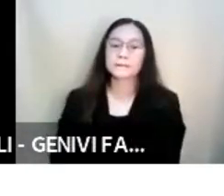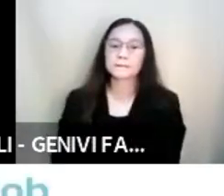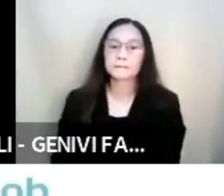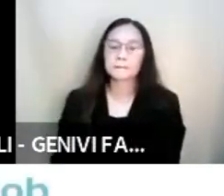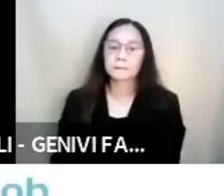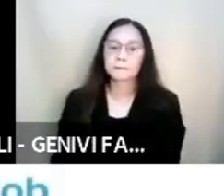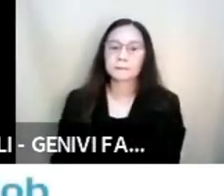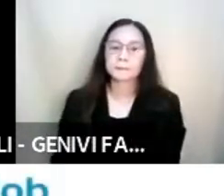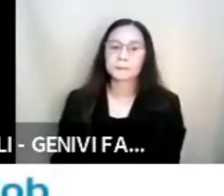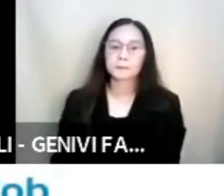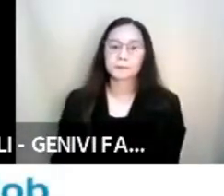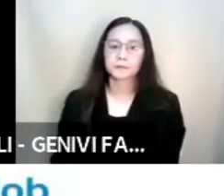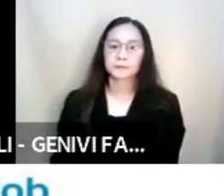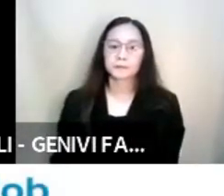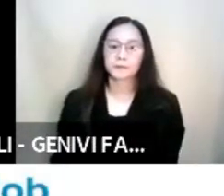students.